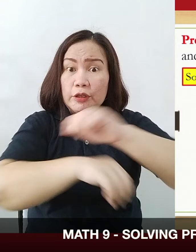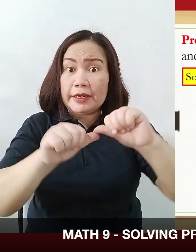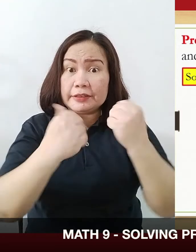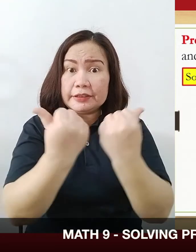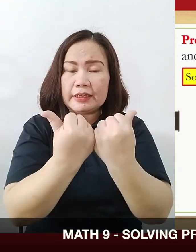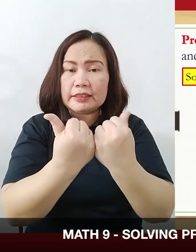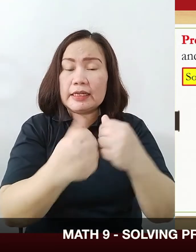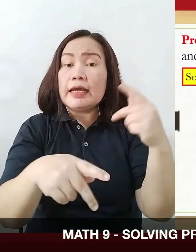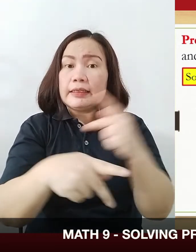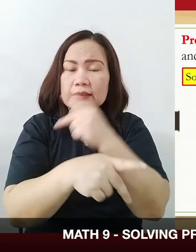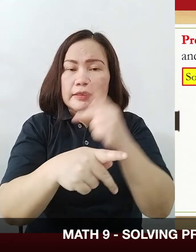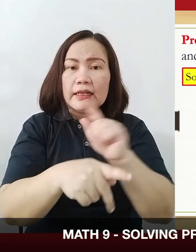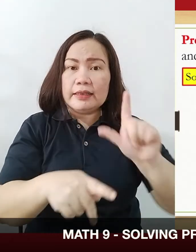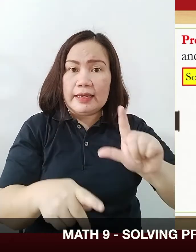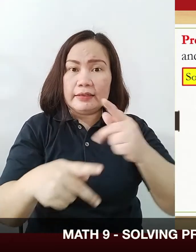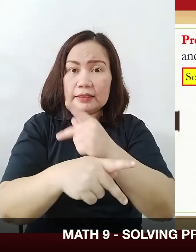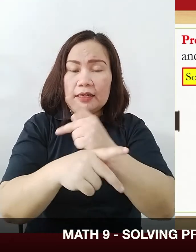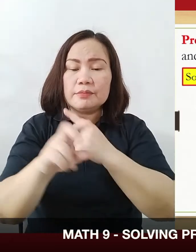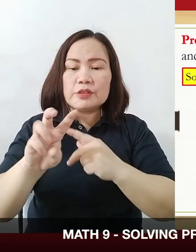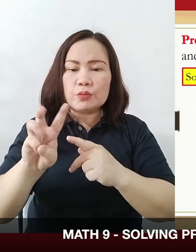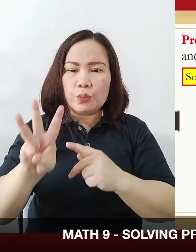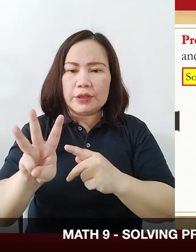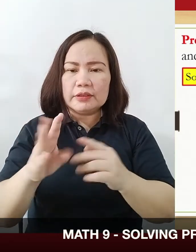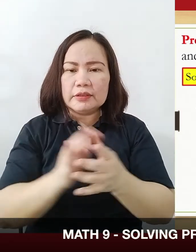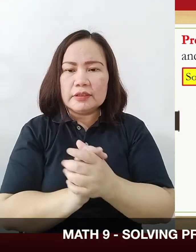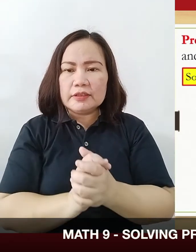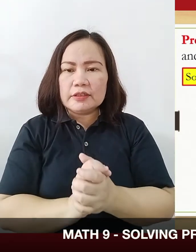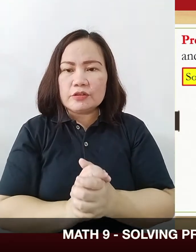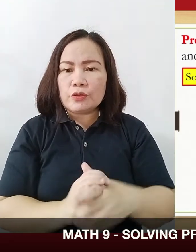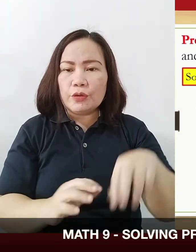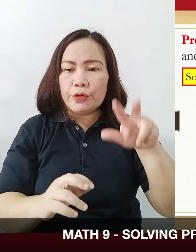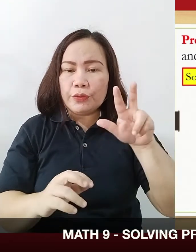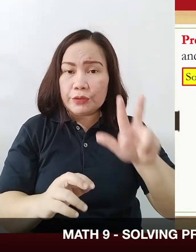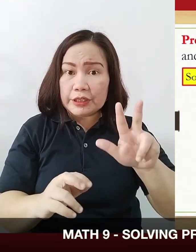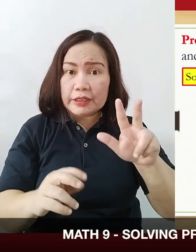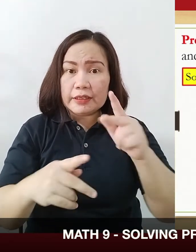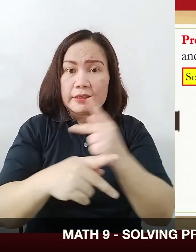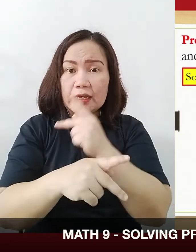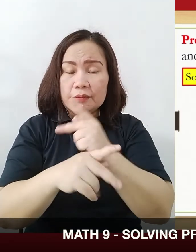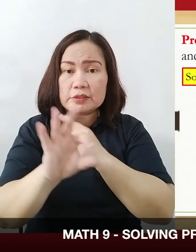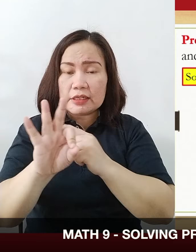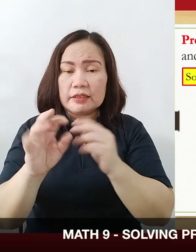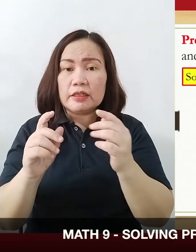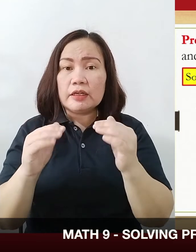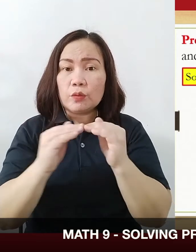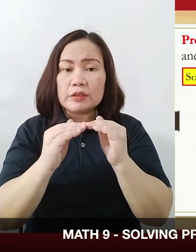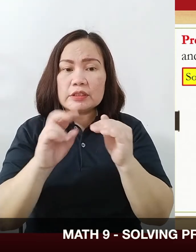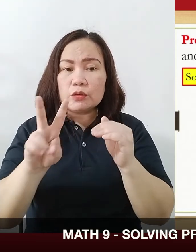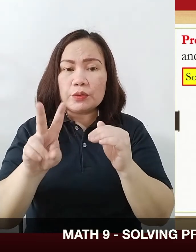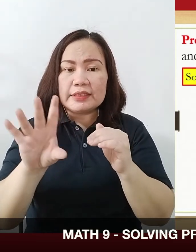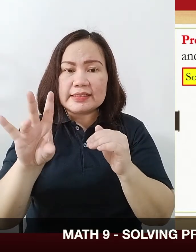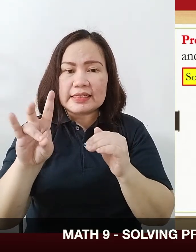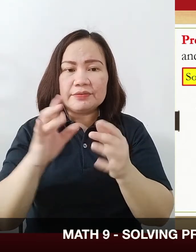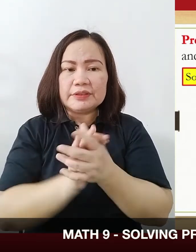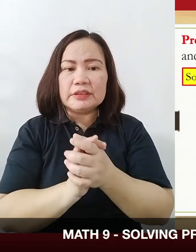length and width. So, 3 times 9, that is 27 square feet. Okay?